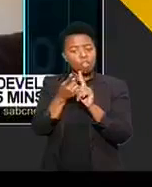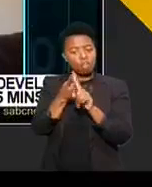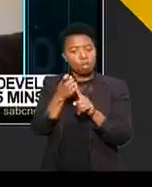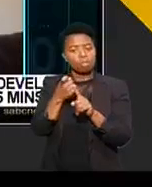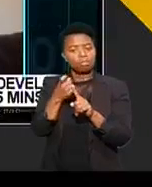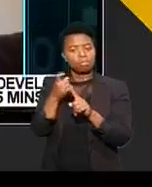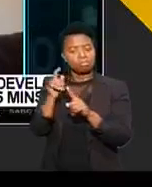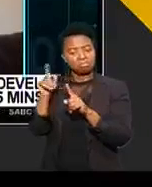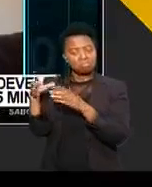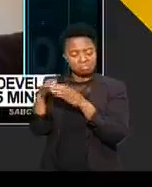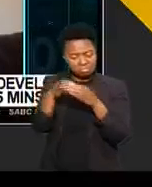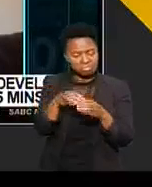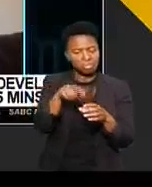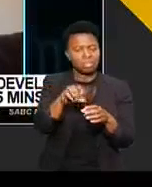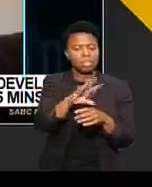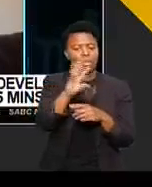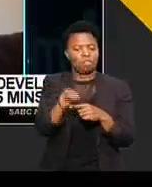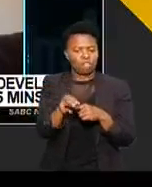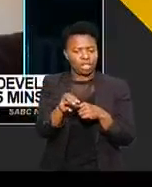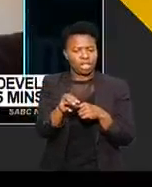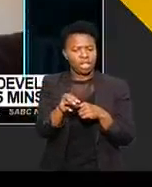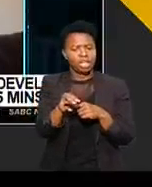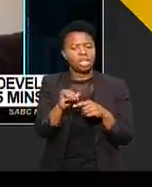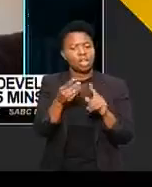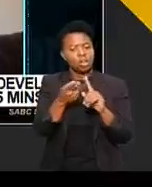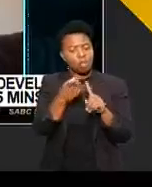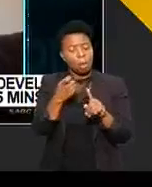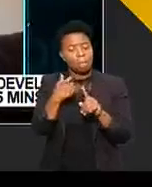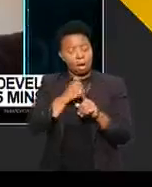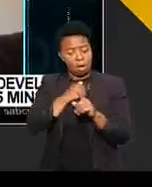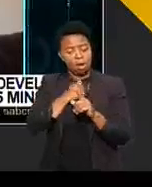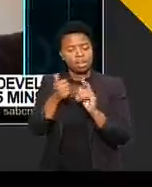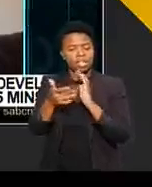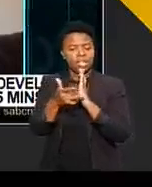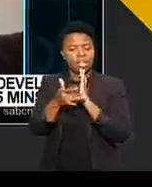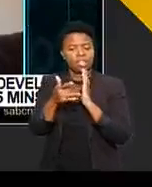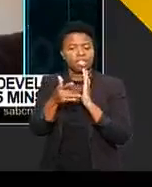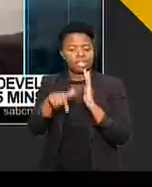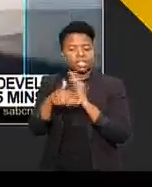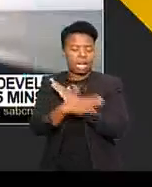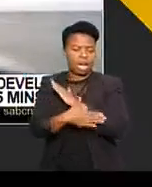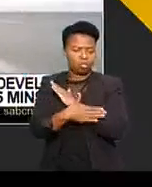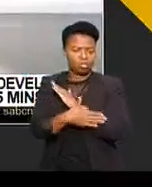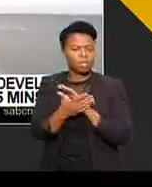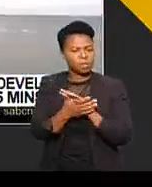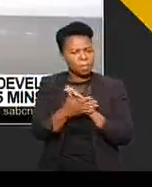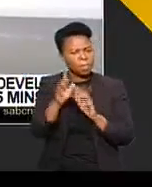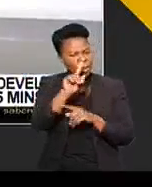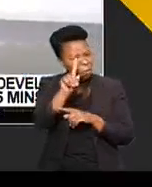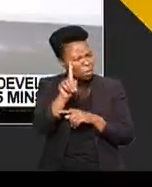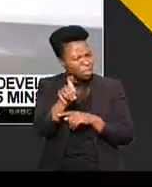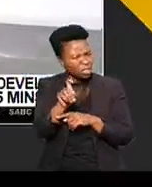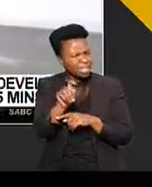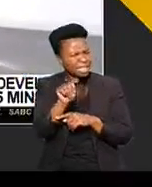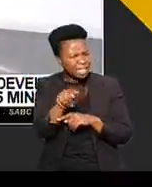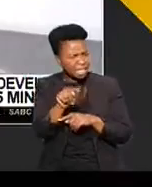So yeah. This comes from our own capabilities as a company. Yeah. So I suppose the big question for many is it ready